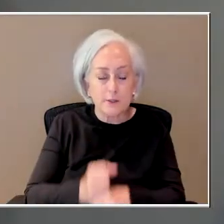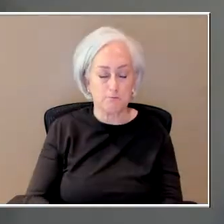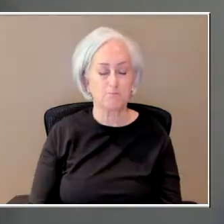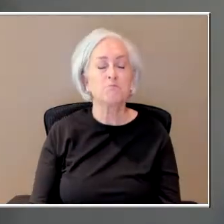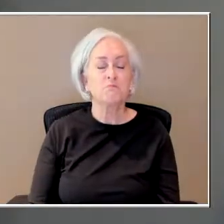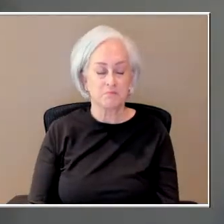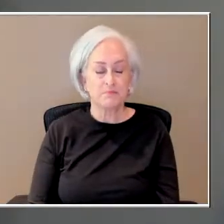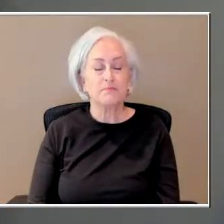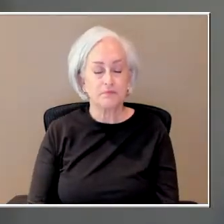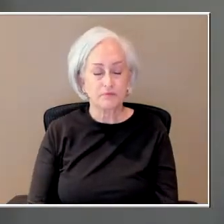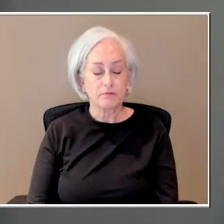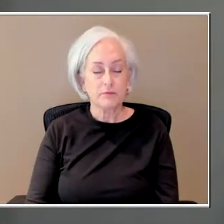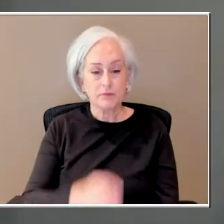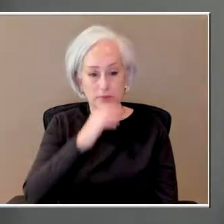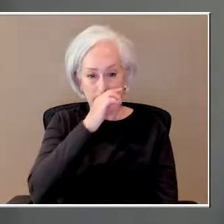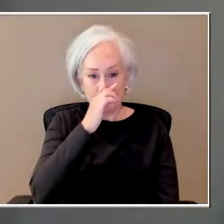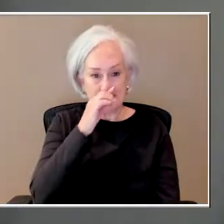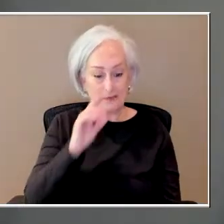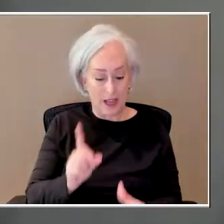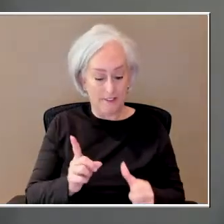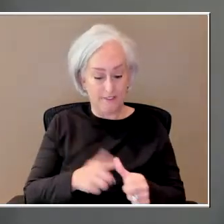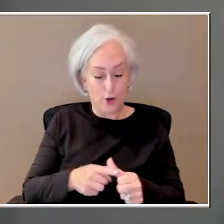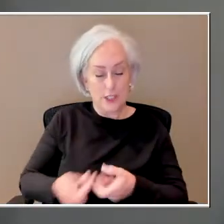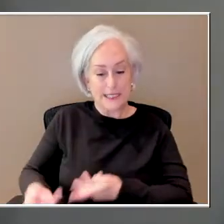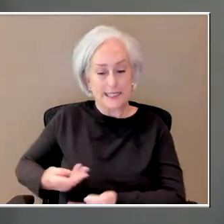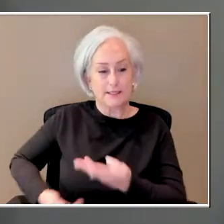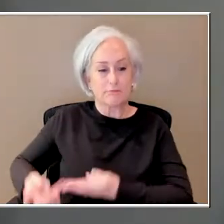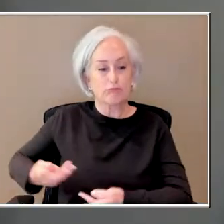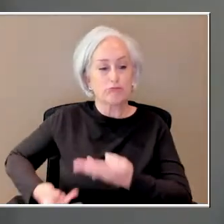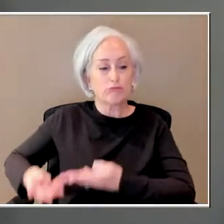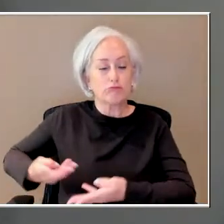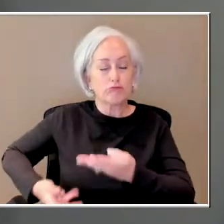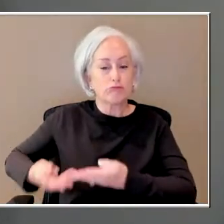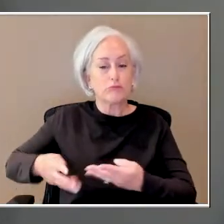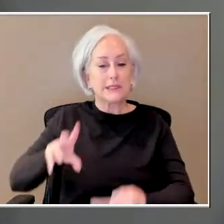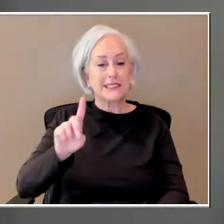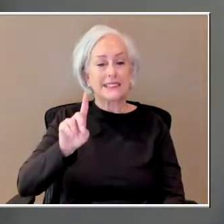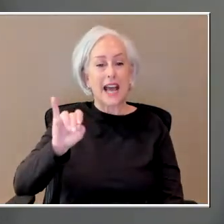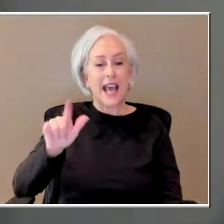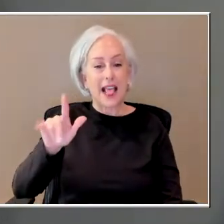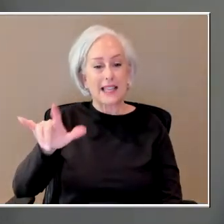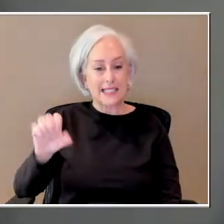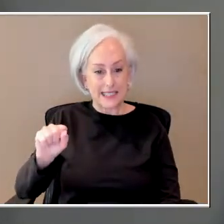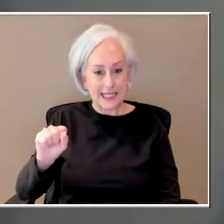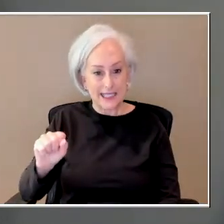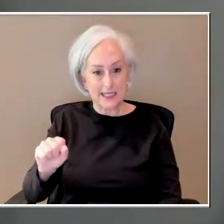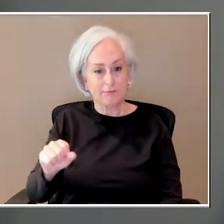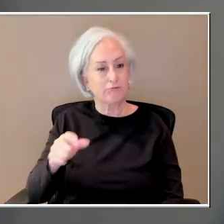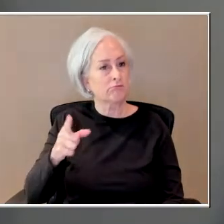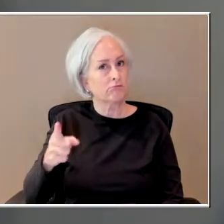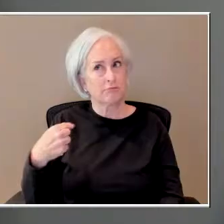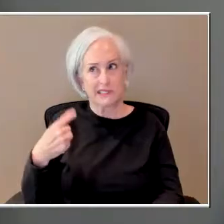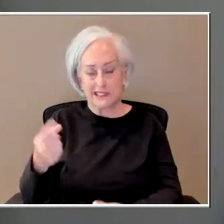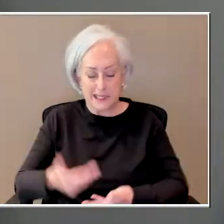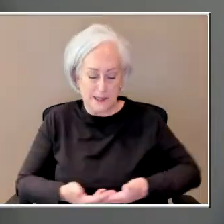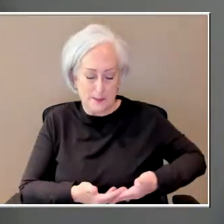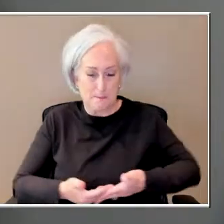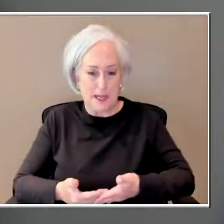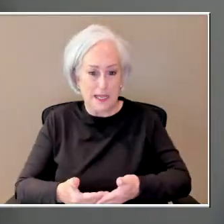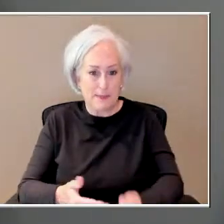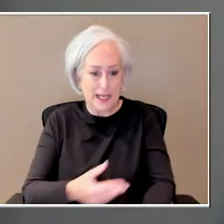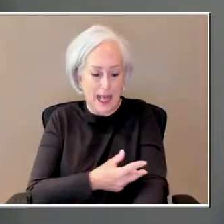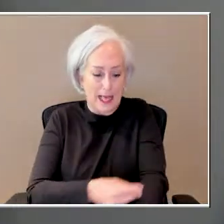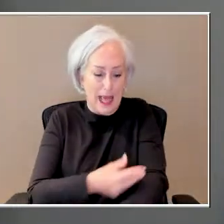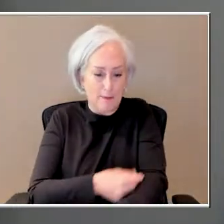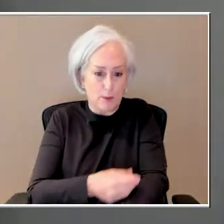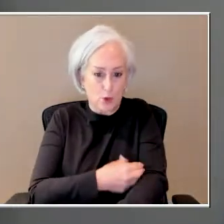So at first, he was on dialysis. He's had regular lab draws since he was an infant. He has a port